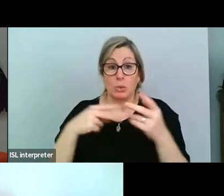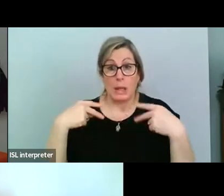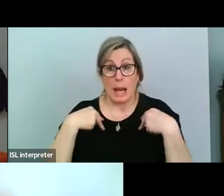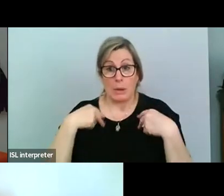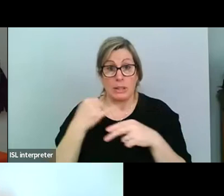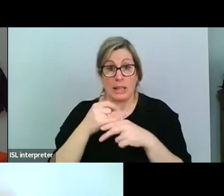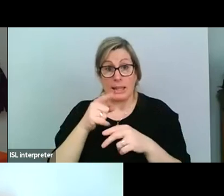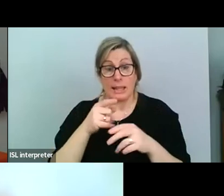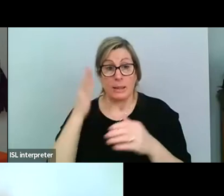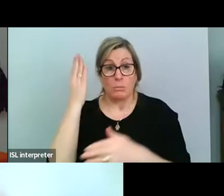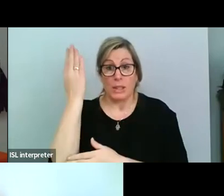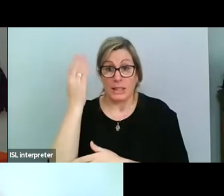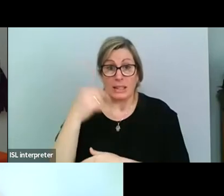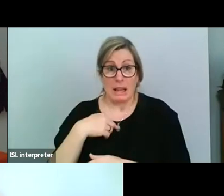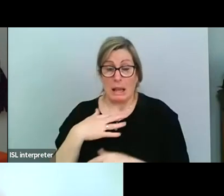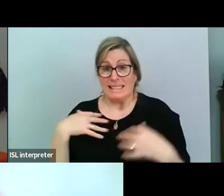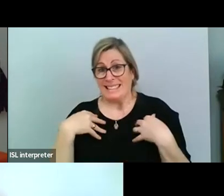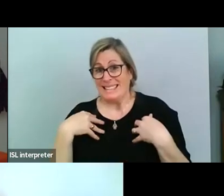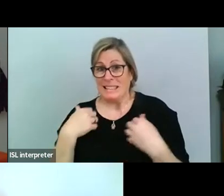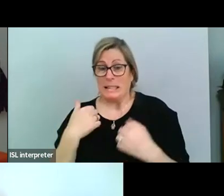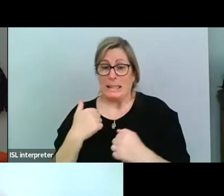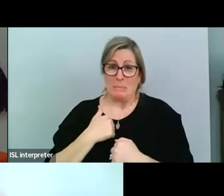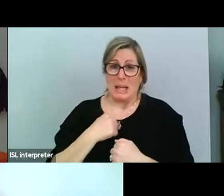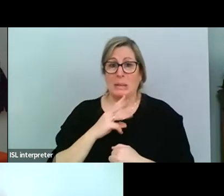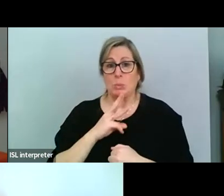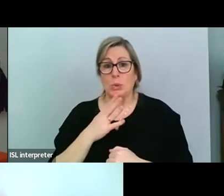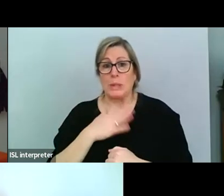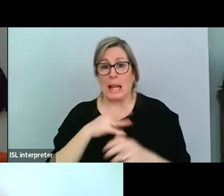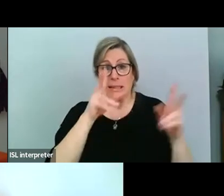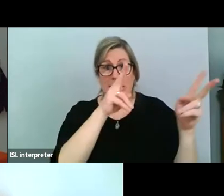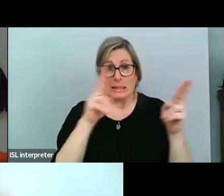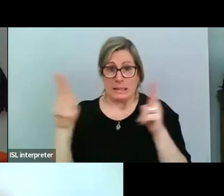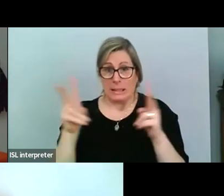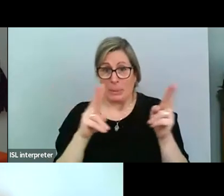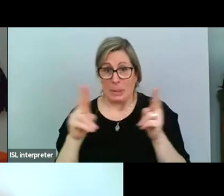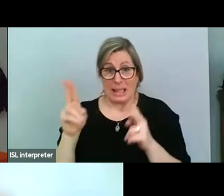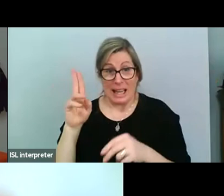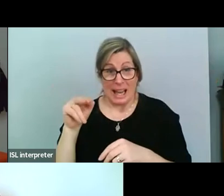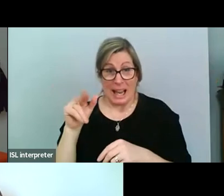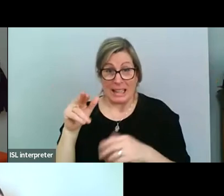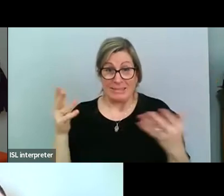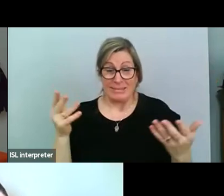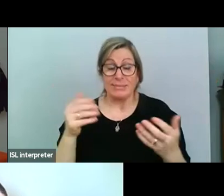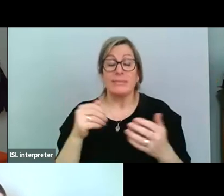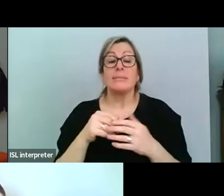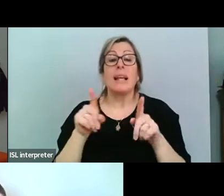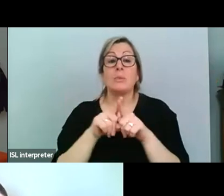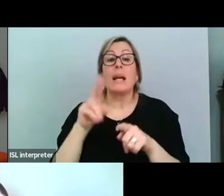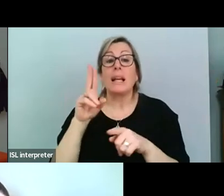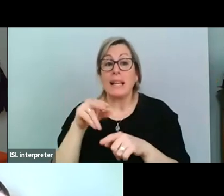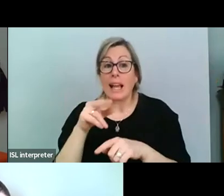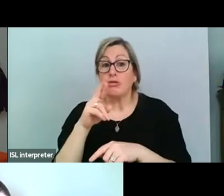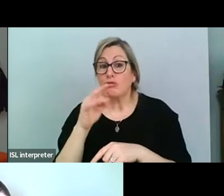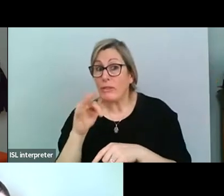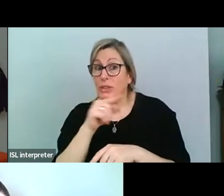directly? I'd be self-conscious of my own wording, and I would like to use the wording that has been used here. Also, may we reference these reports